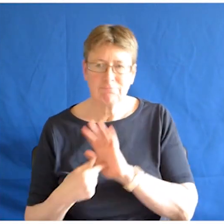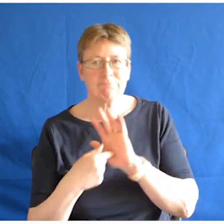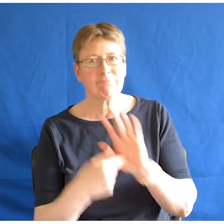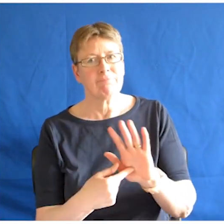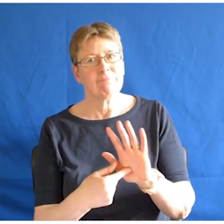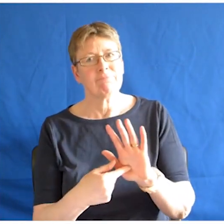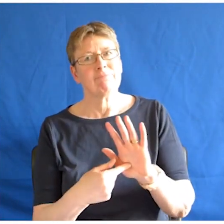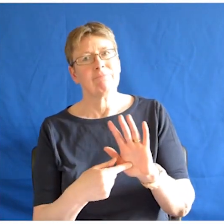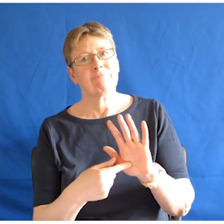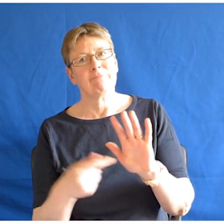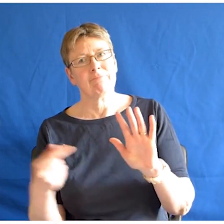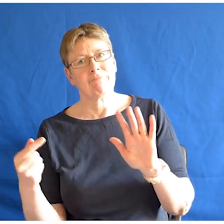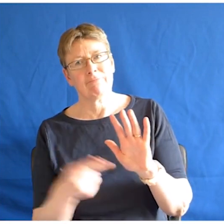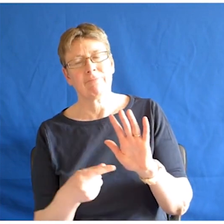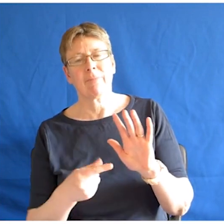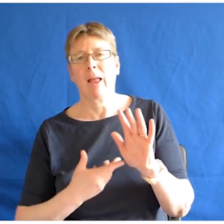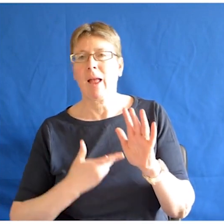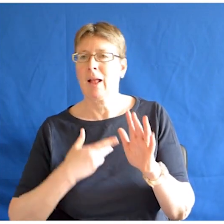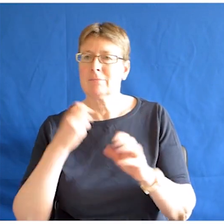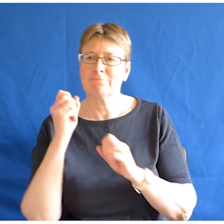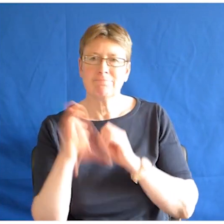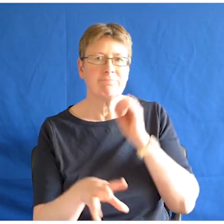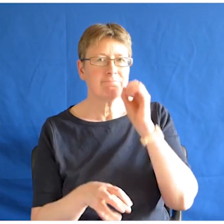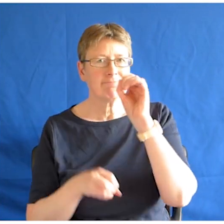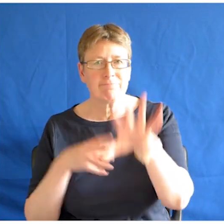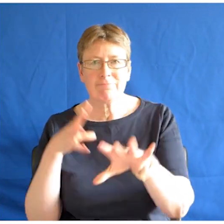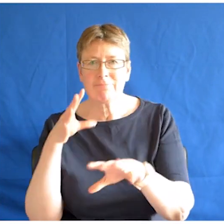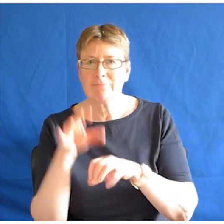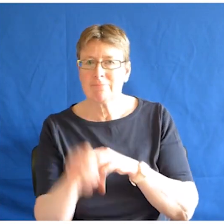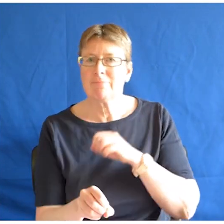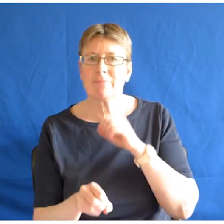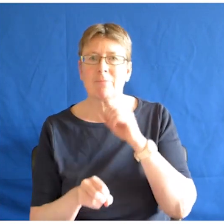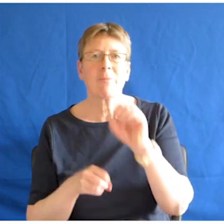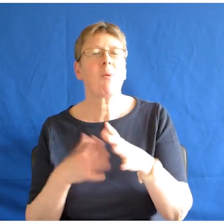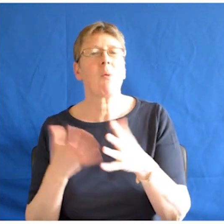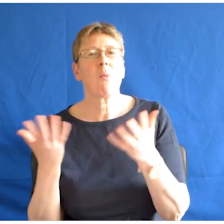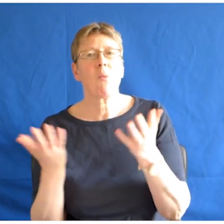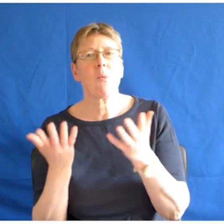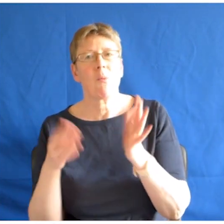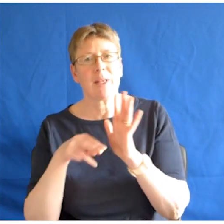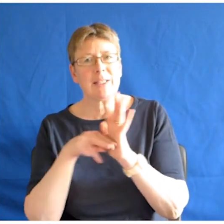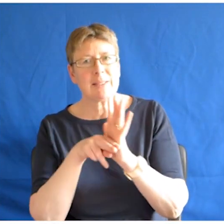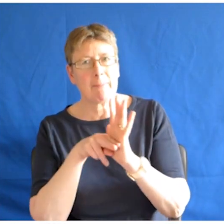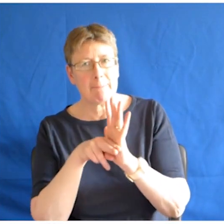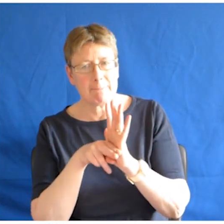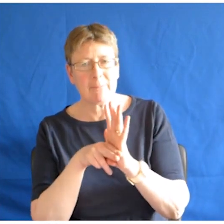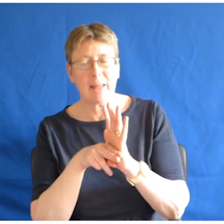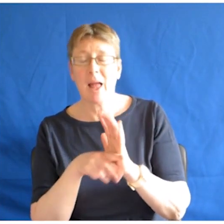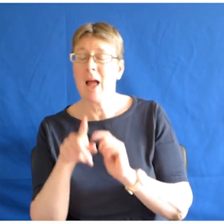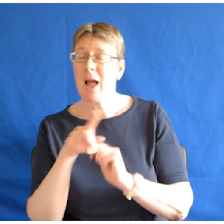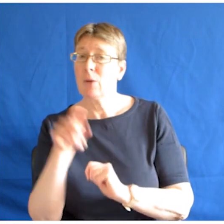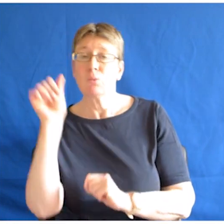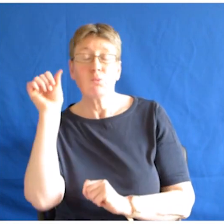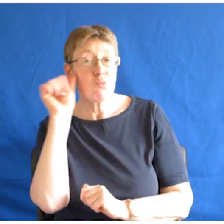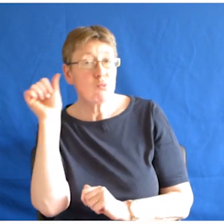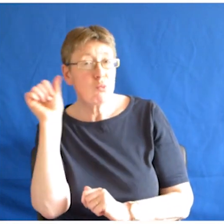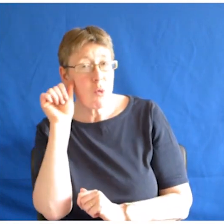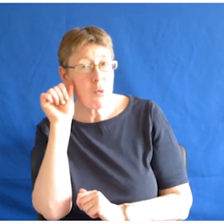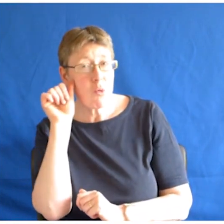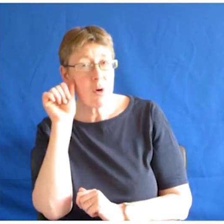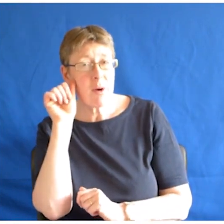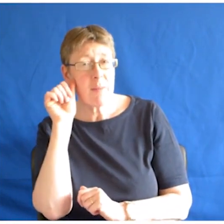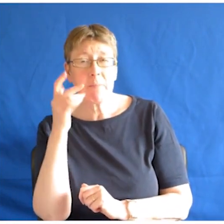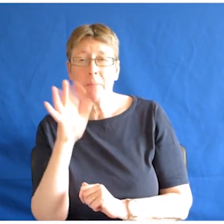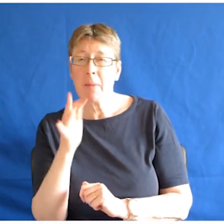it, and then you've told us all about it in your exams. I know that you've done this in